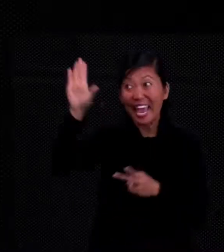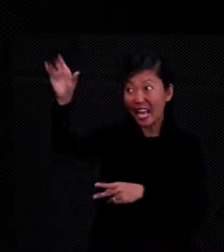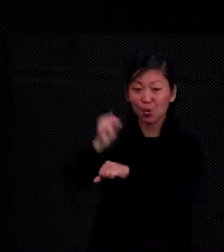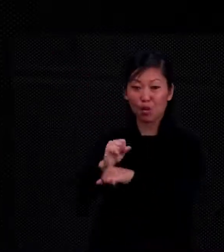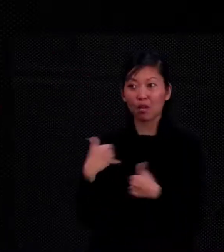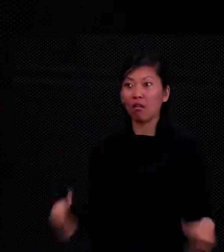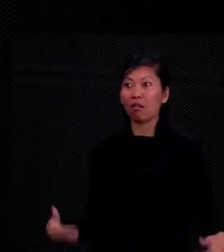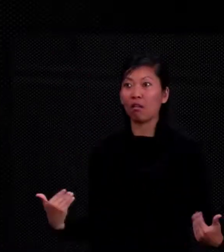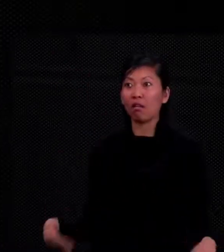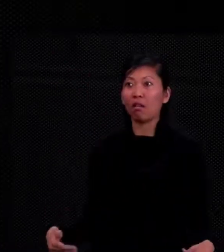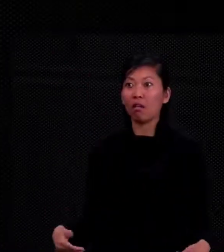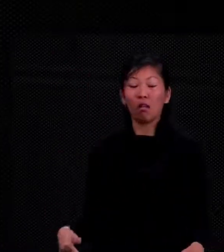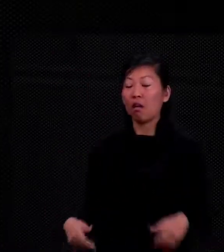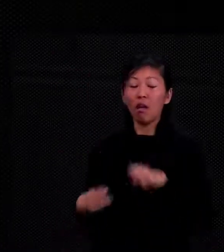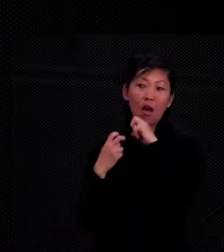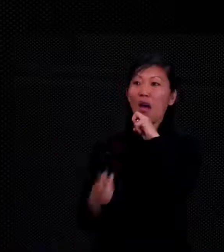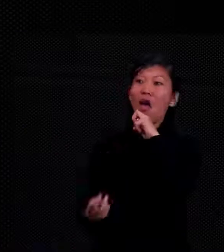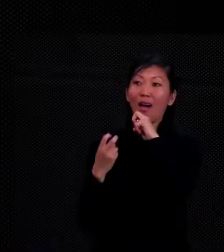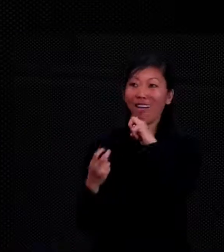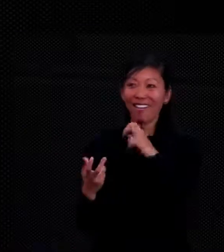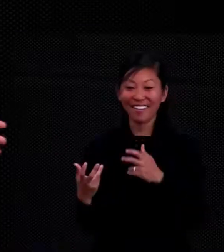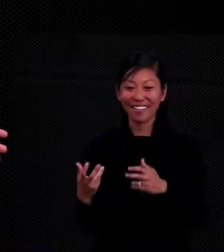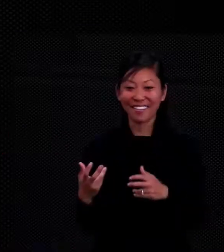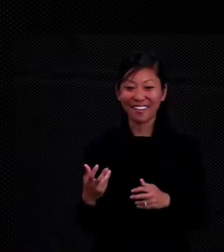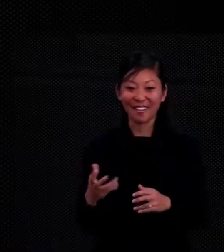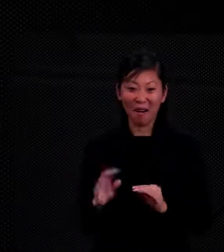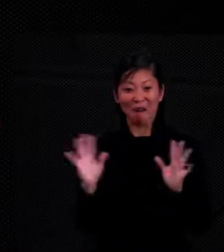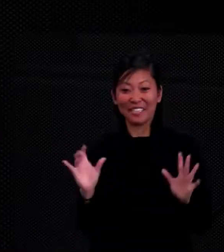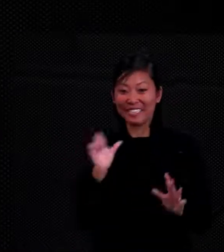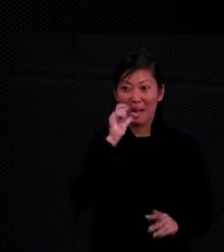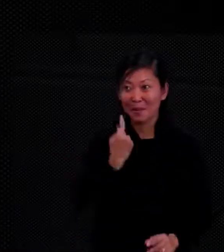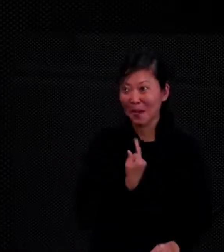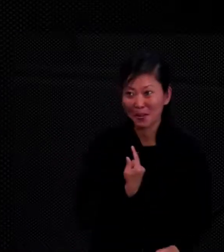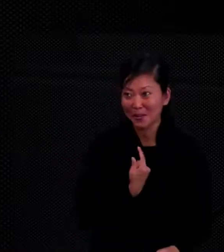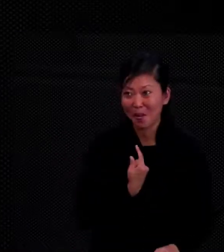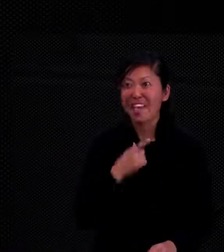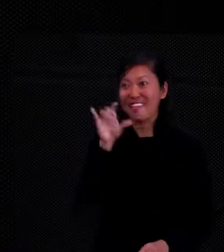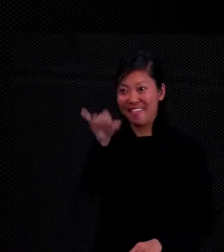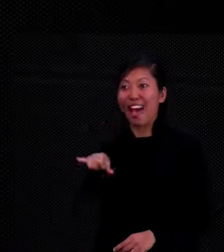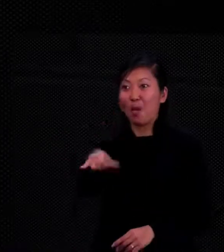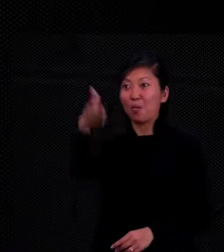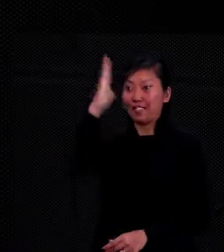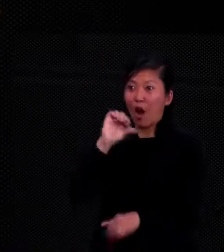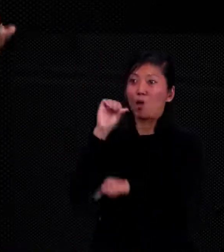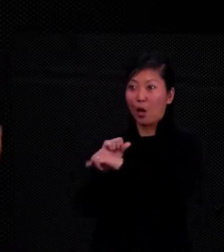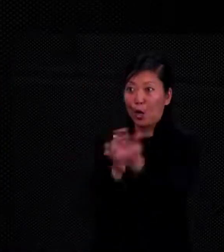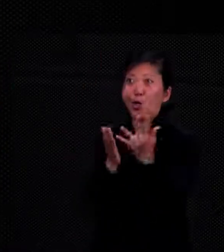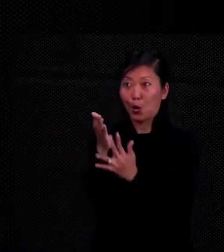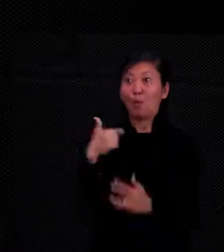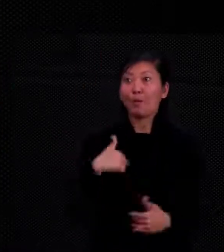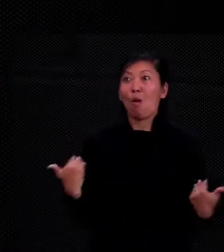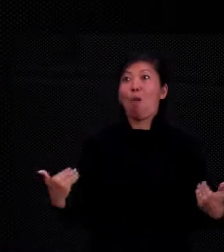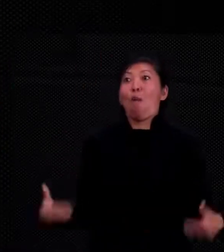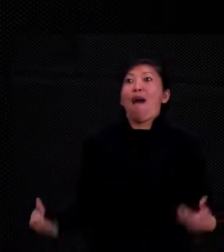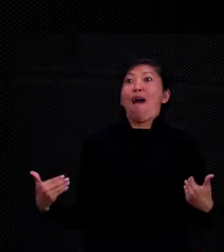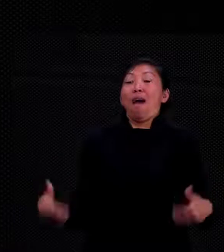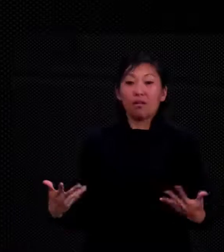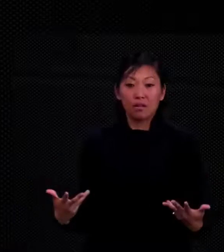realize, there was another power that was clearly at work in my life in there. I can't measure up to